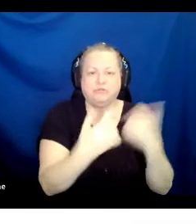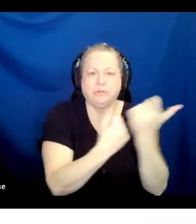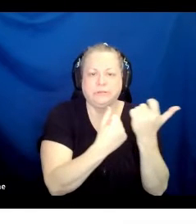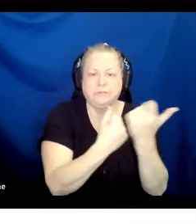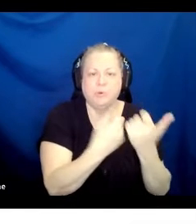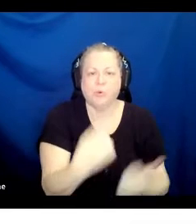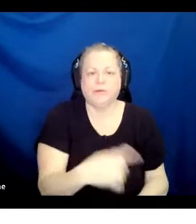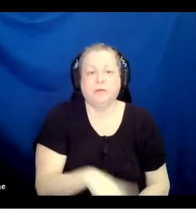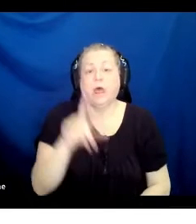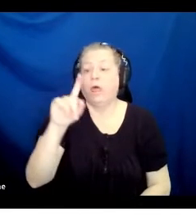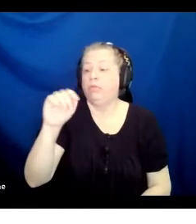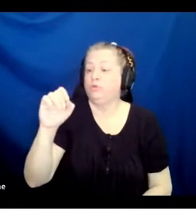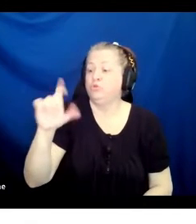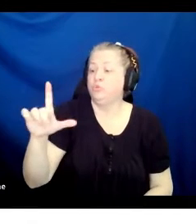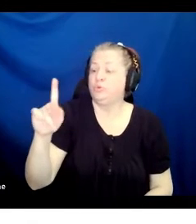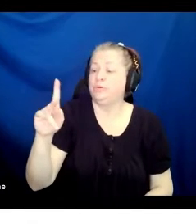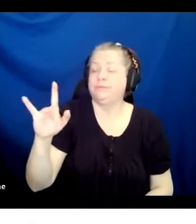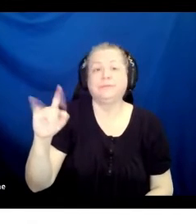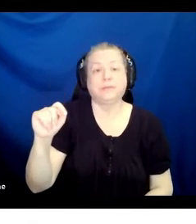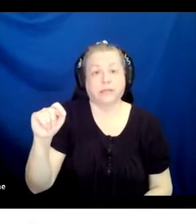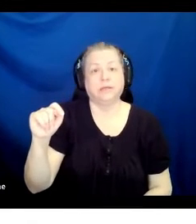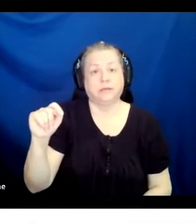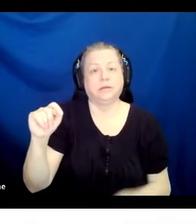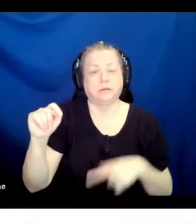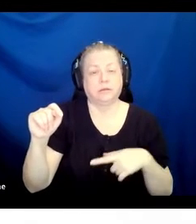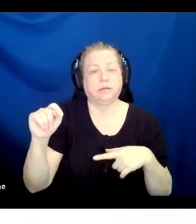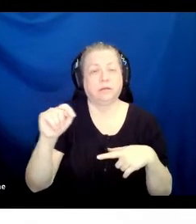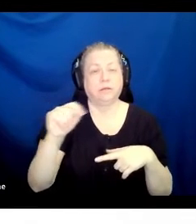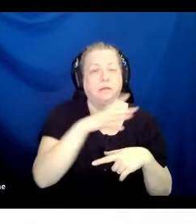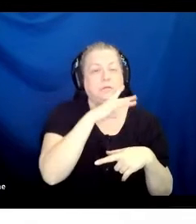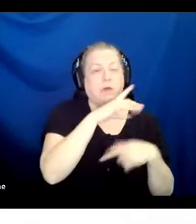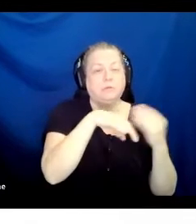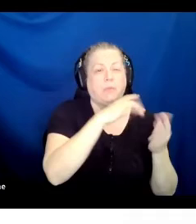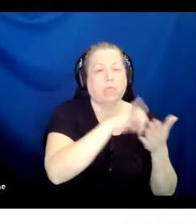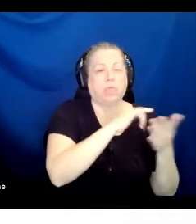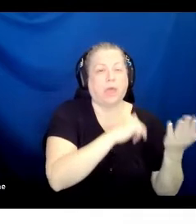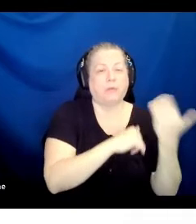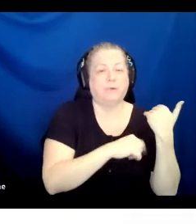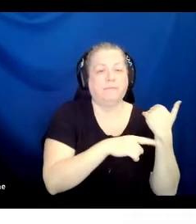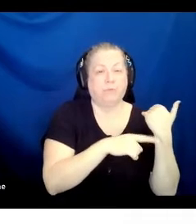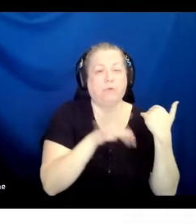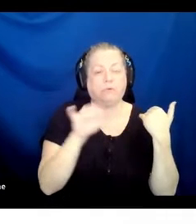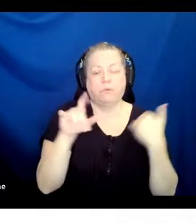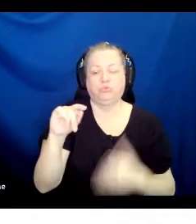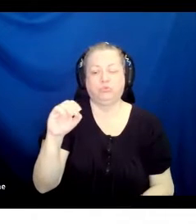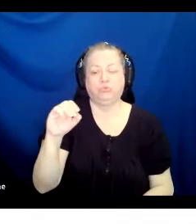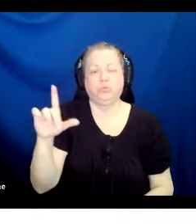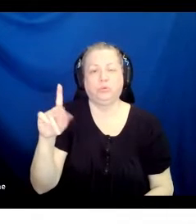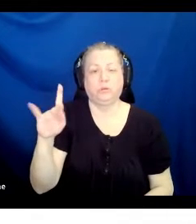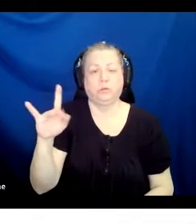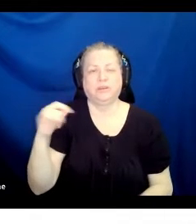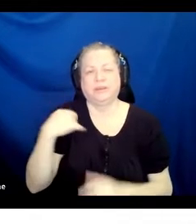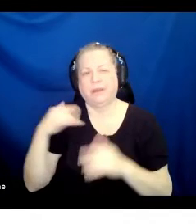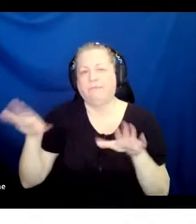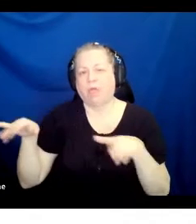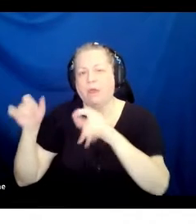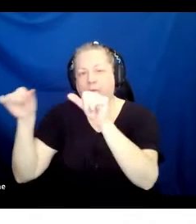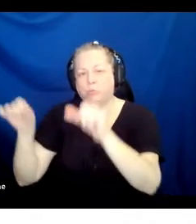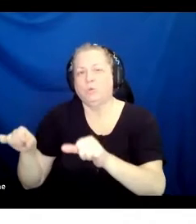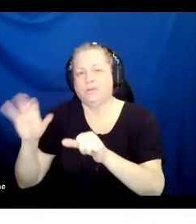the toolkit that we touched on earlier in this presentation, it is